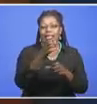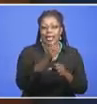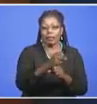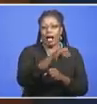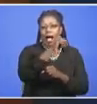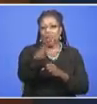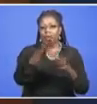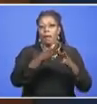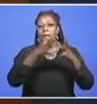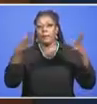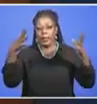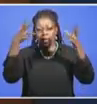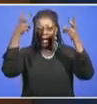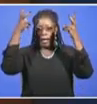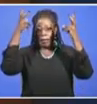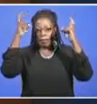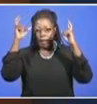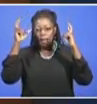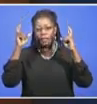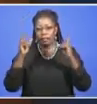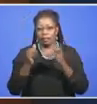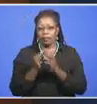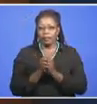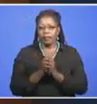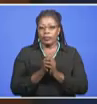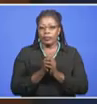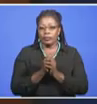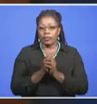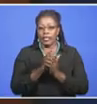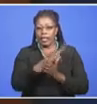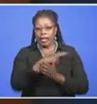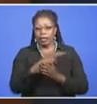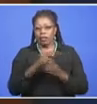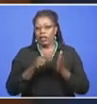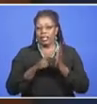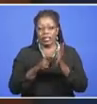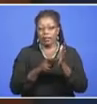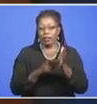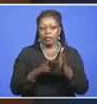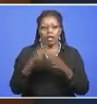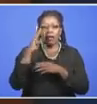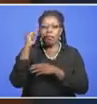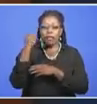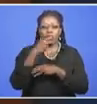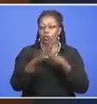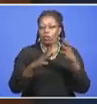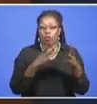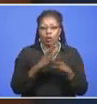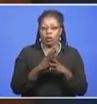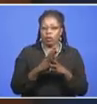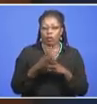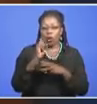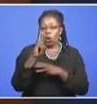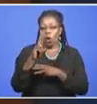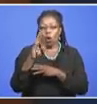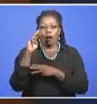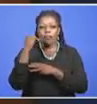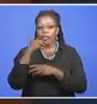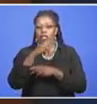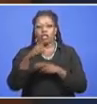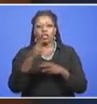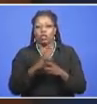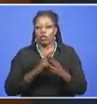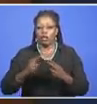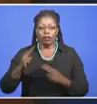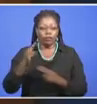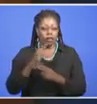big title pageant titles, for example, Miss World or Miss Universe. So once we come together as a country,